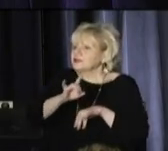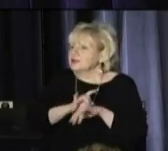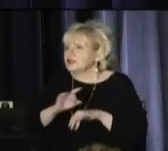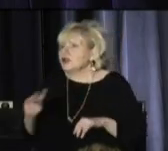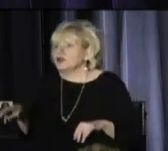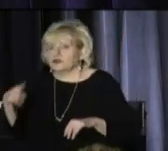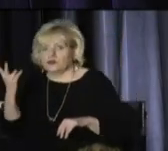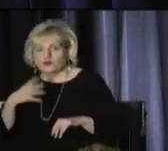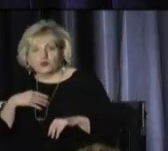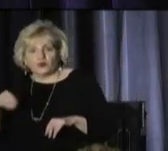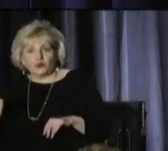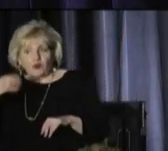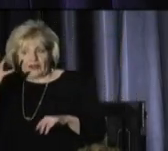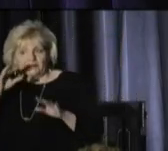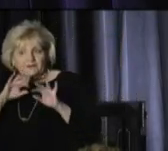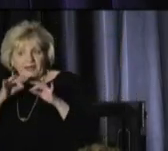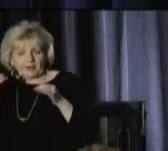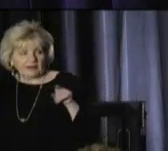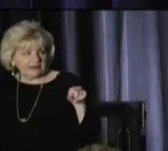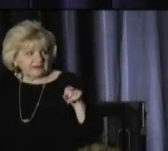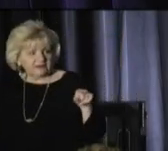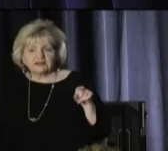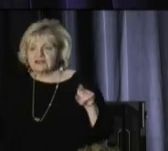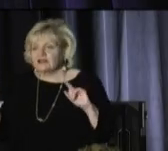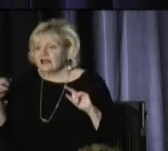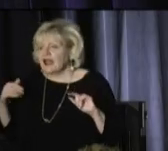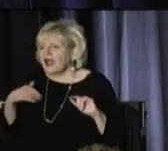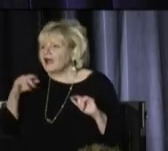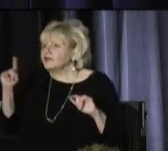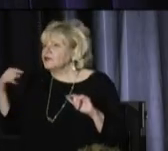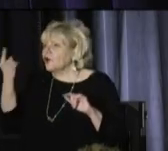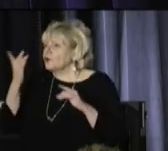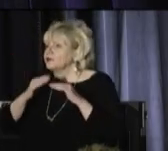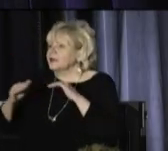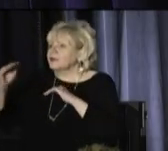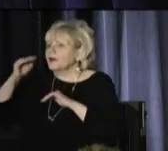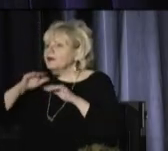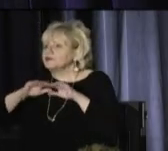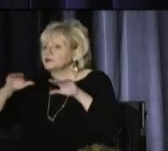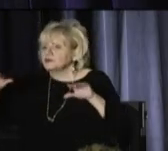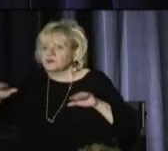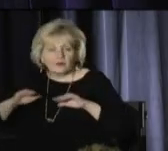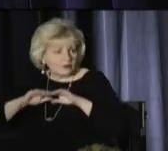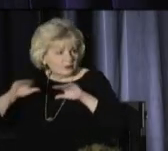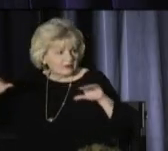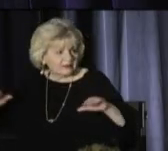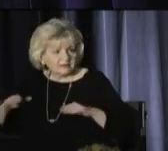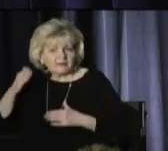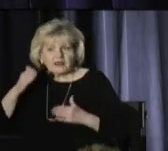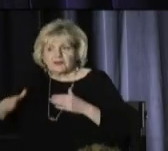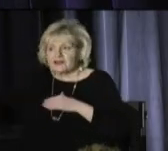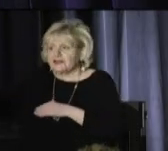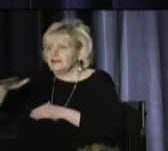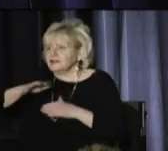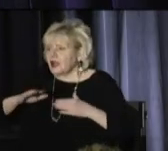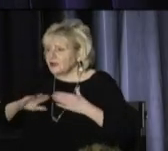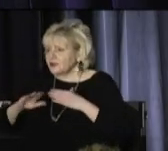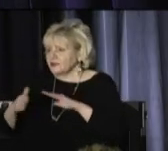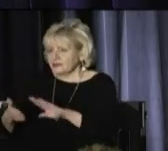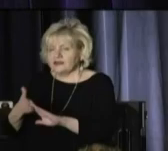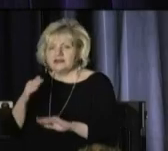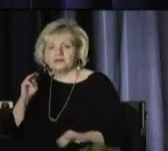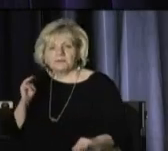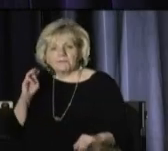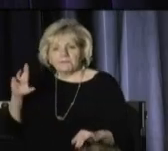families on either side of our house had the only above-ground swimming pools in the neighborhood, maybe the entire city, and that Mr. Strums